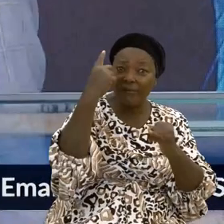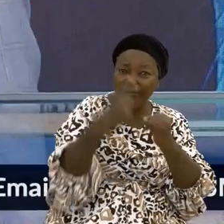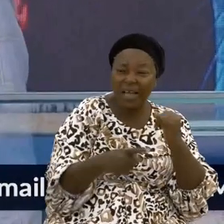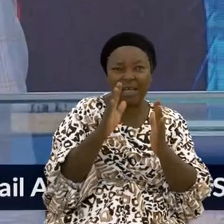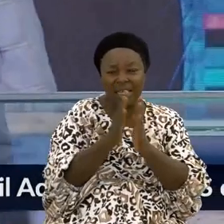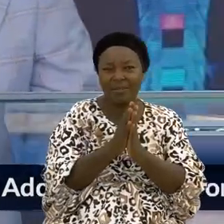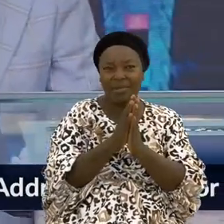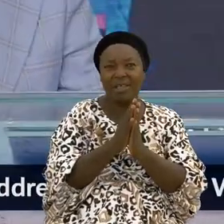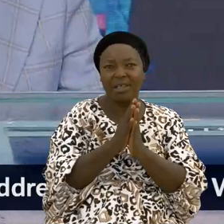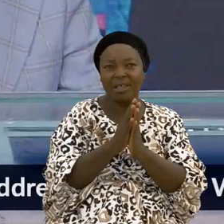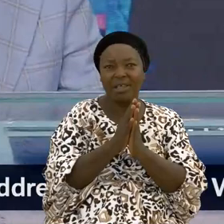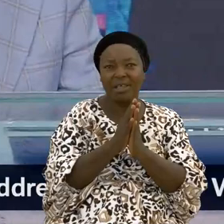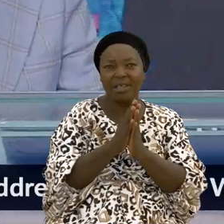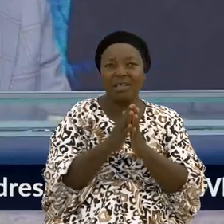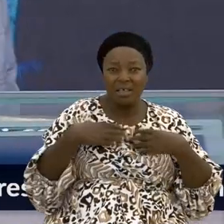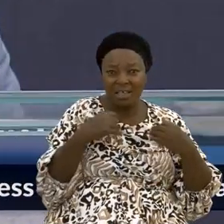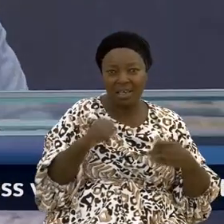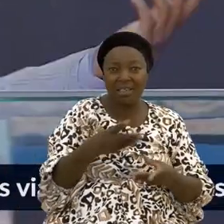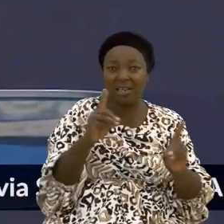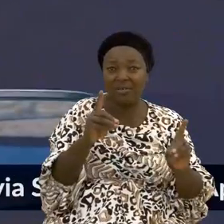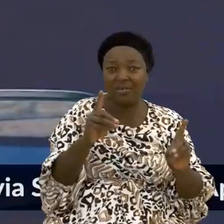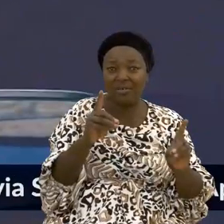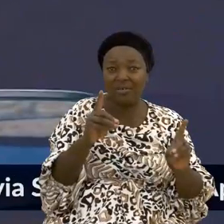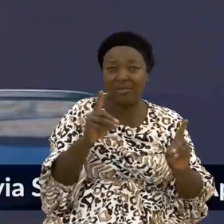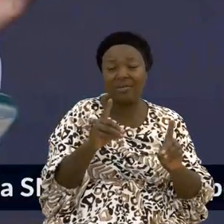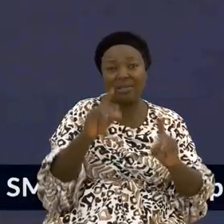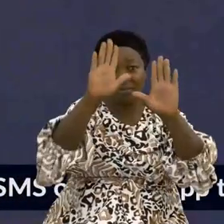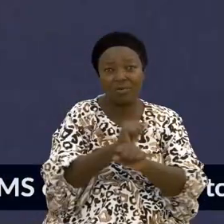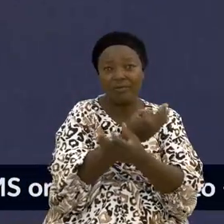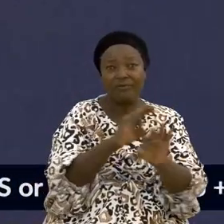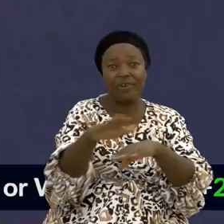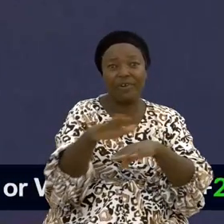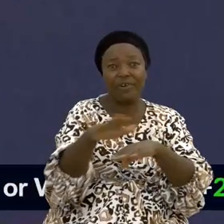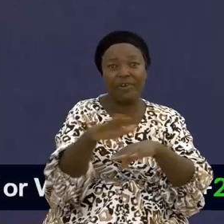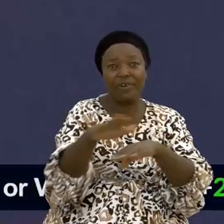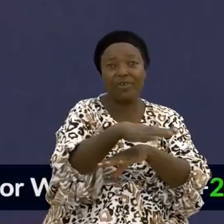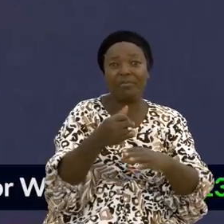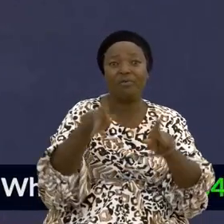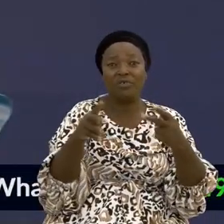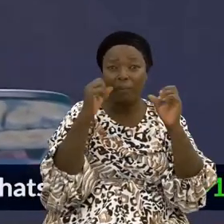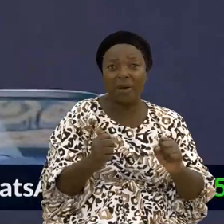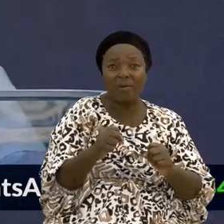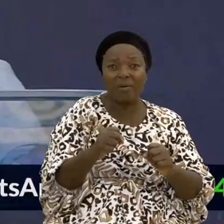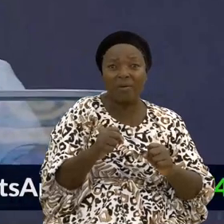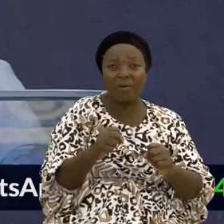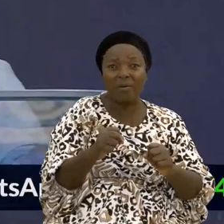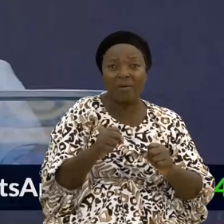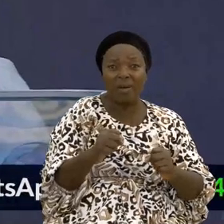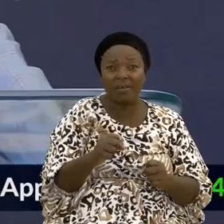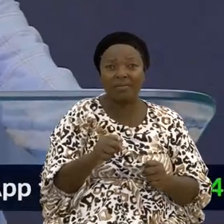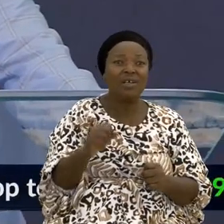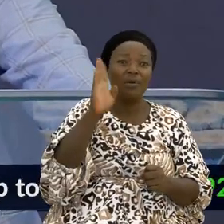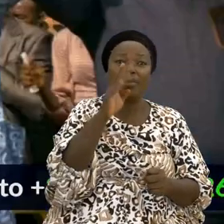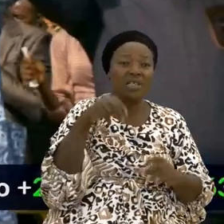amen, healing, deliverance, miracle, freedom, provision, power, will